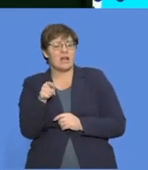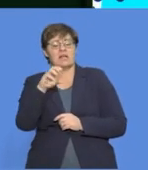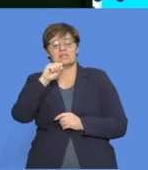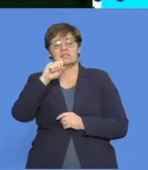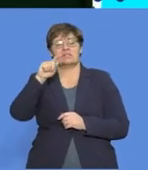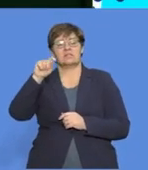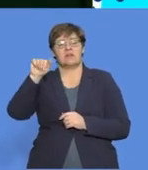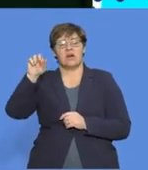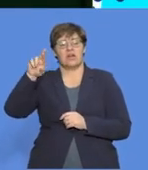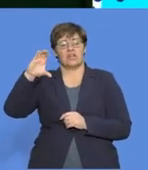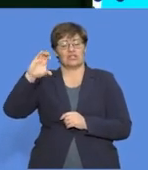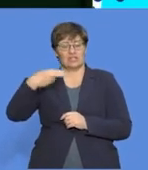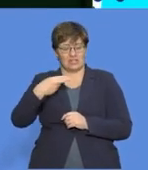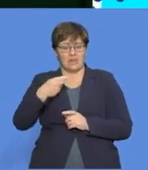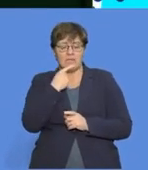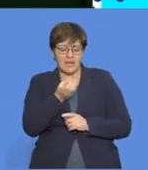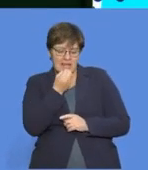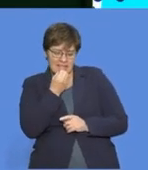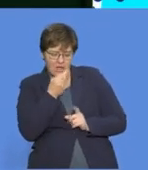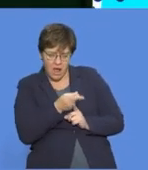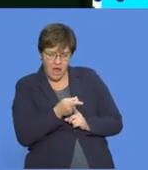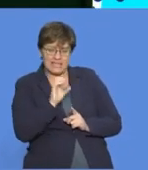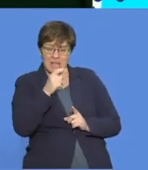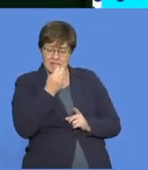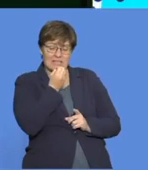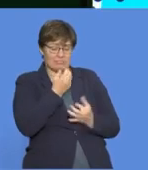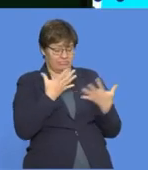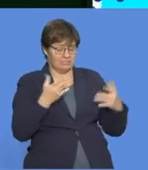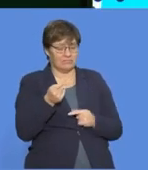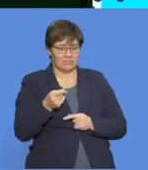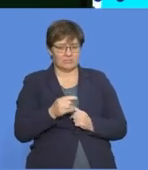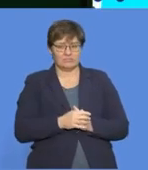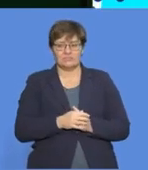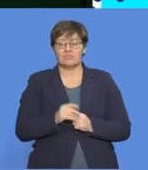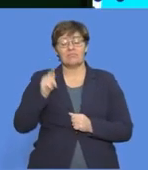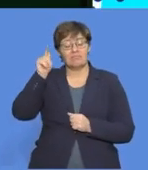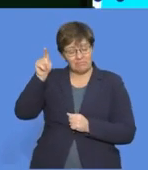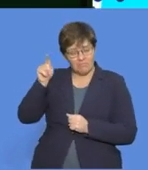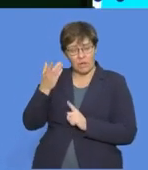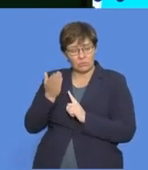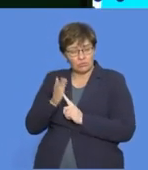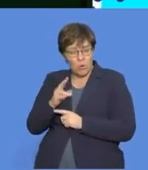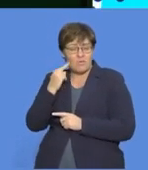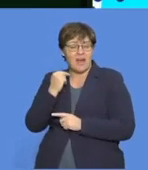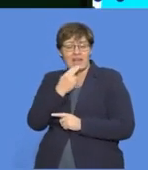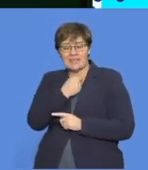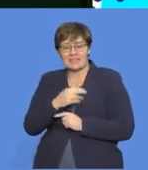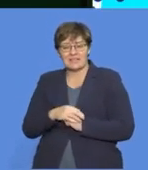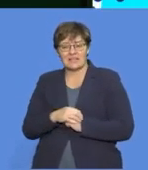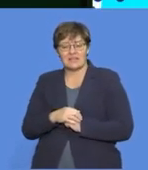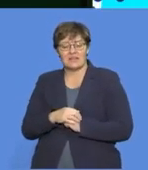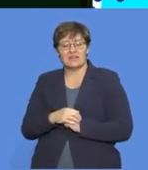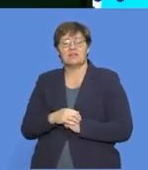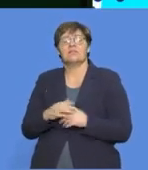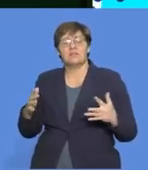eat potatoes, you're eating a lot of starch. This picture shows very nicely how there are